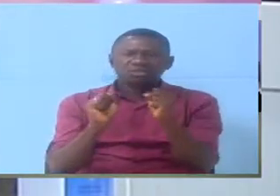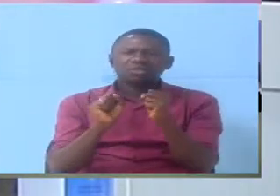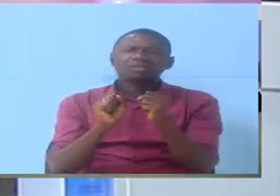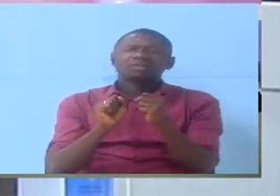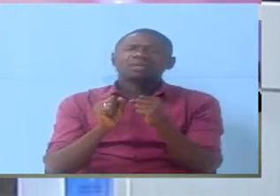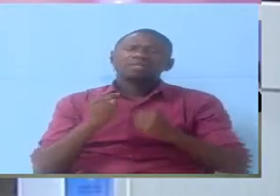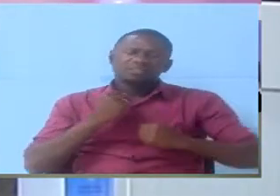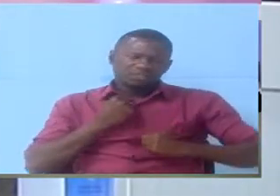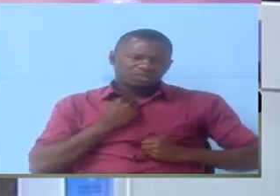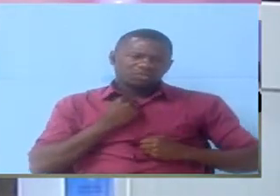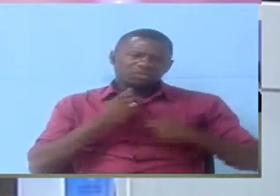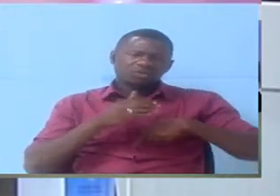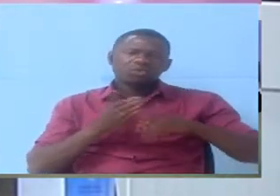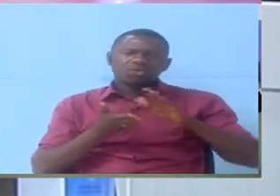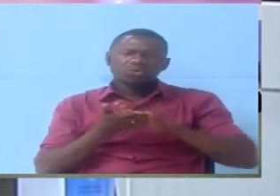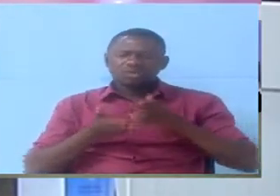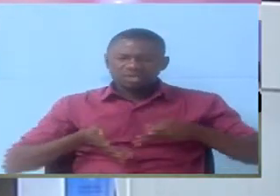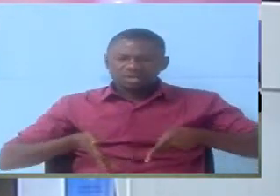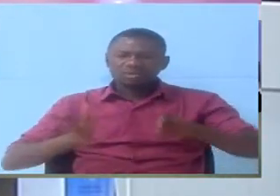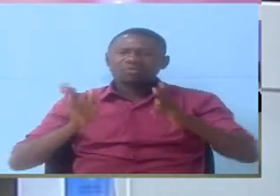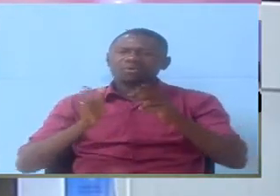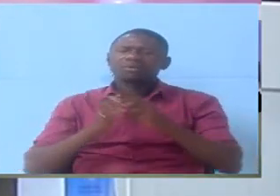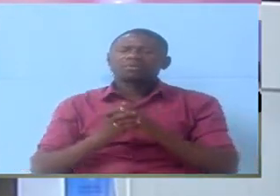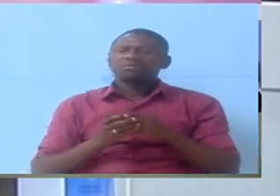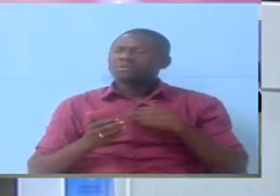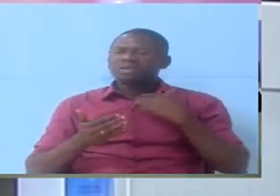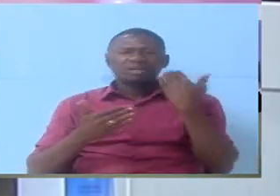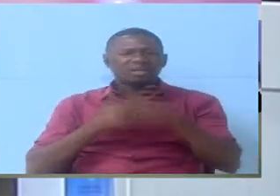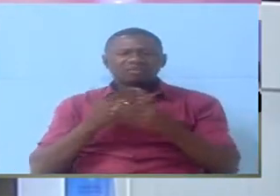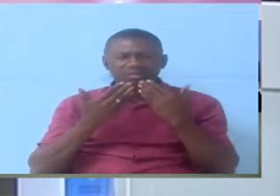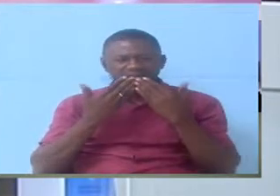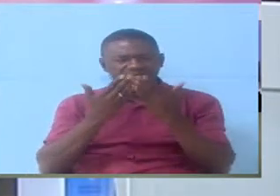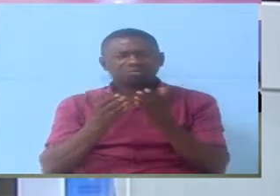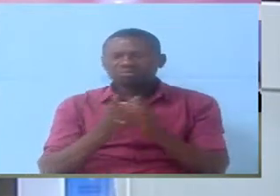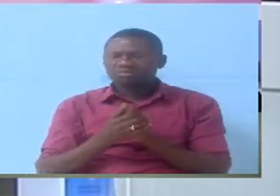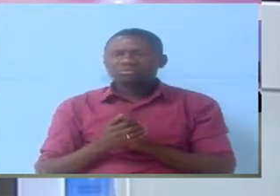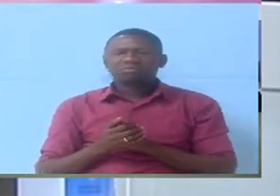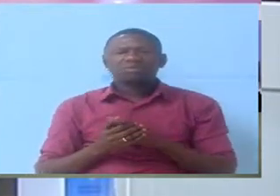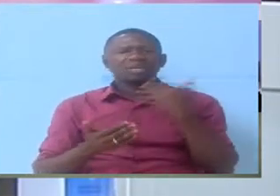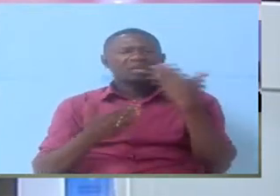highway. I was informed. You were sidelined. I was